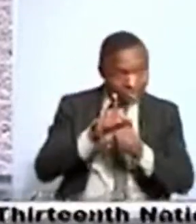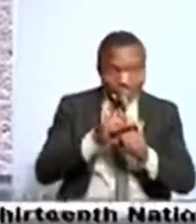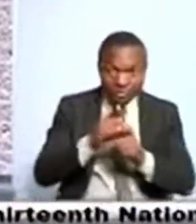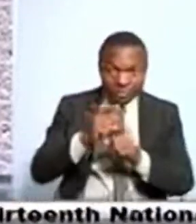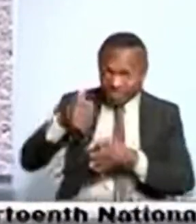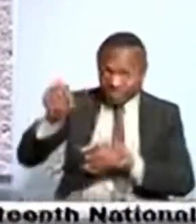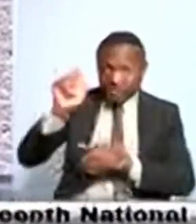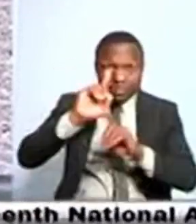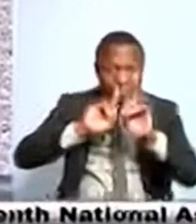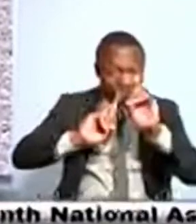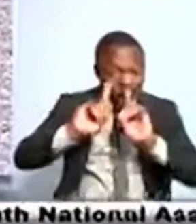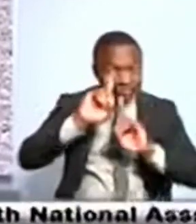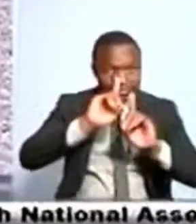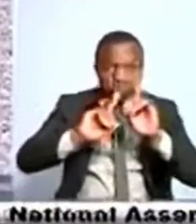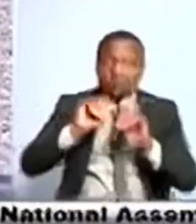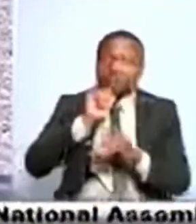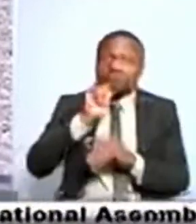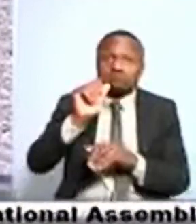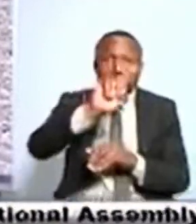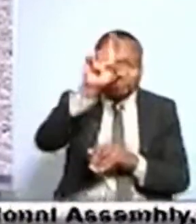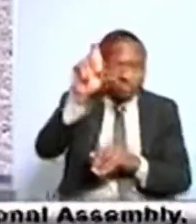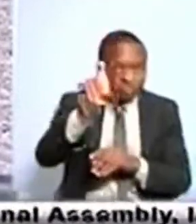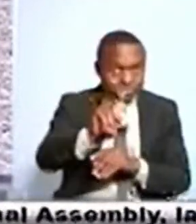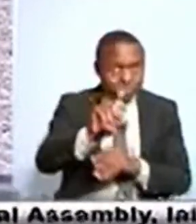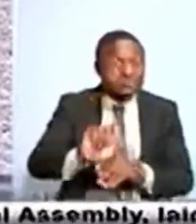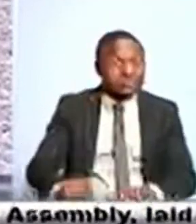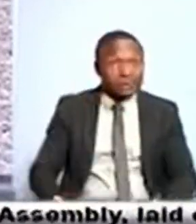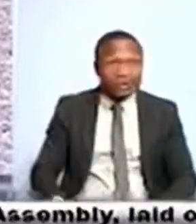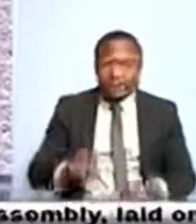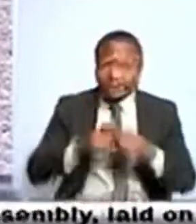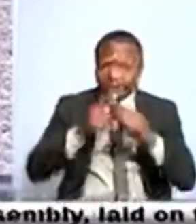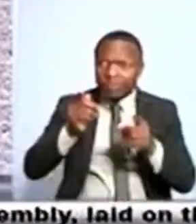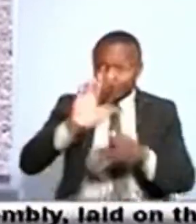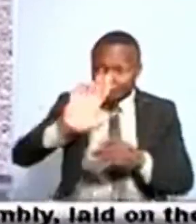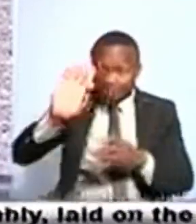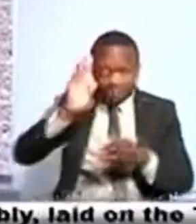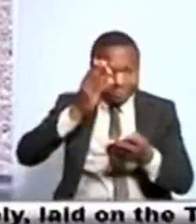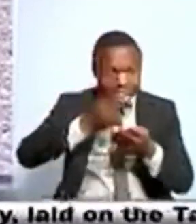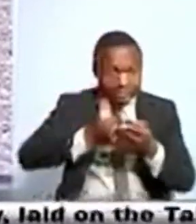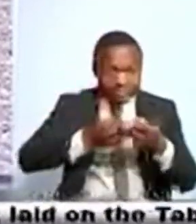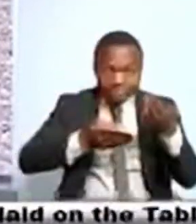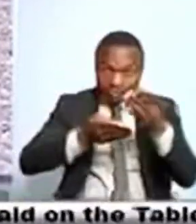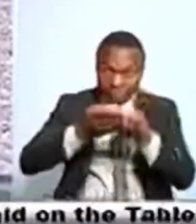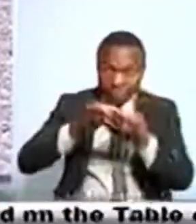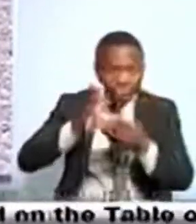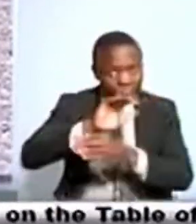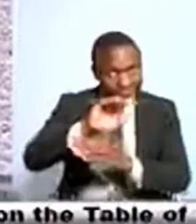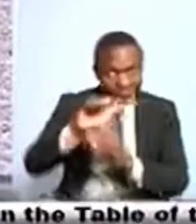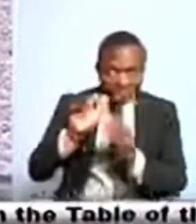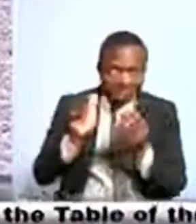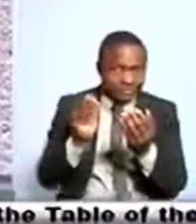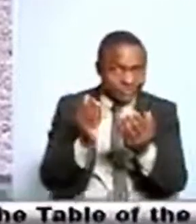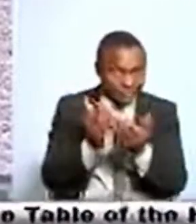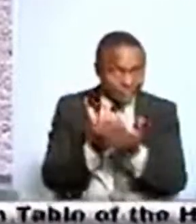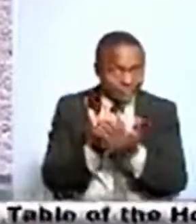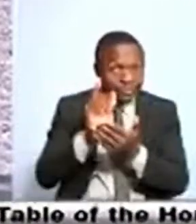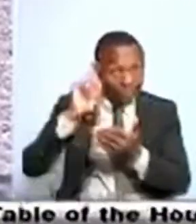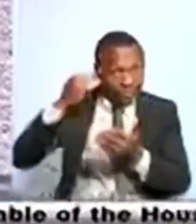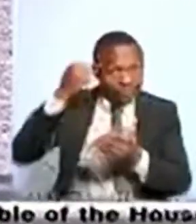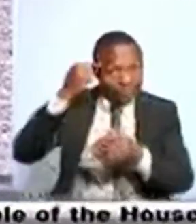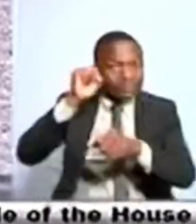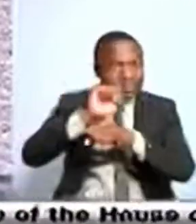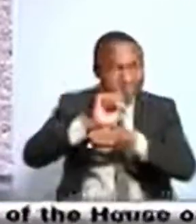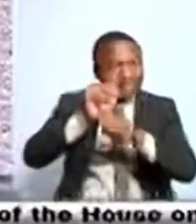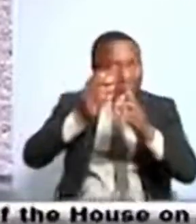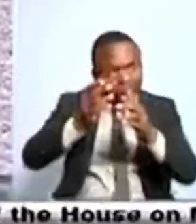I'm debating, I'm not questioning, but in my contribution, all the civil servants, Madam